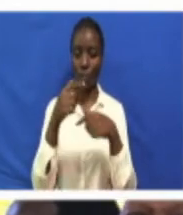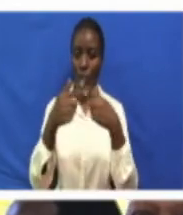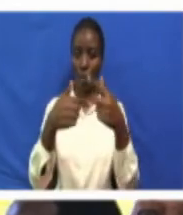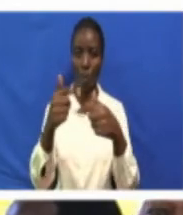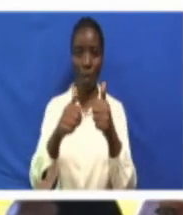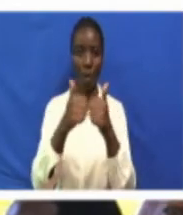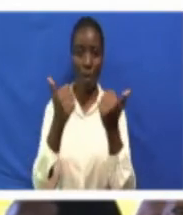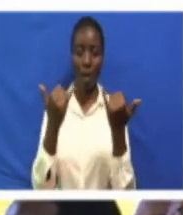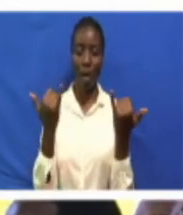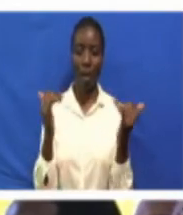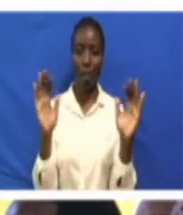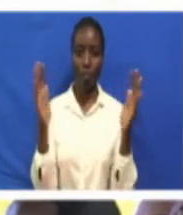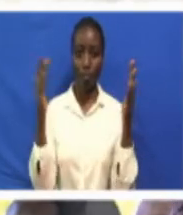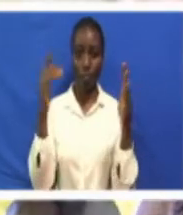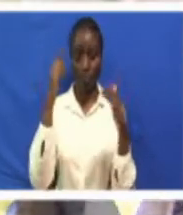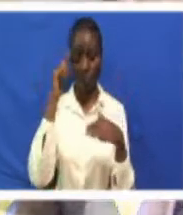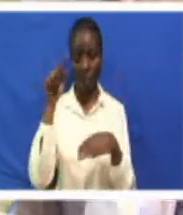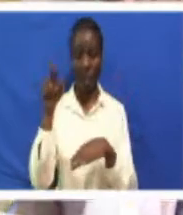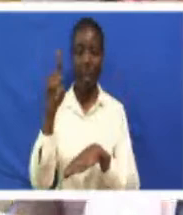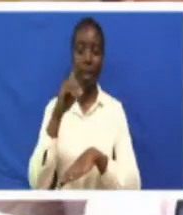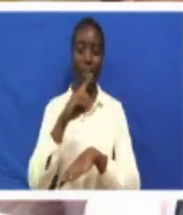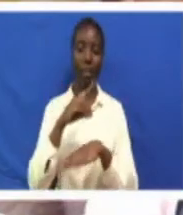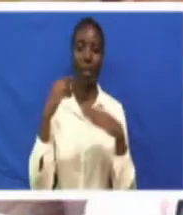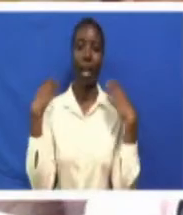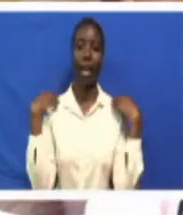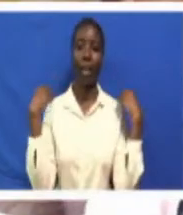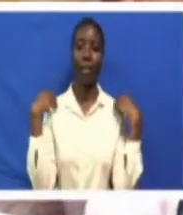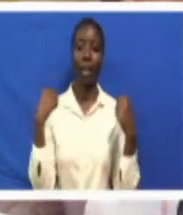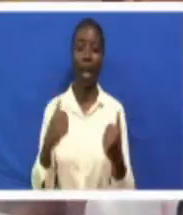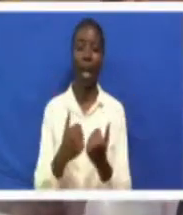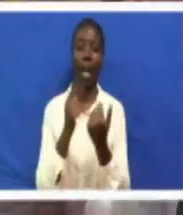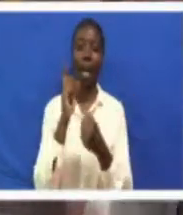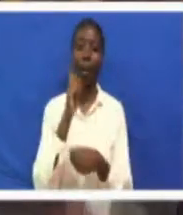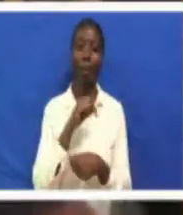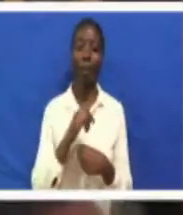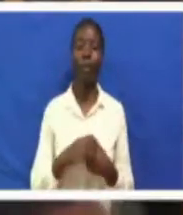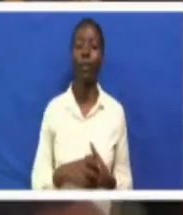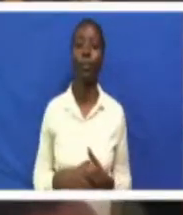give ourselves a good club for that excess that happened